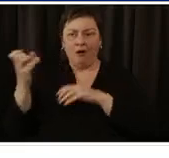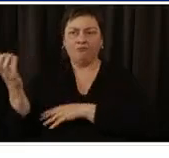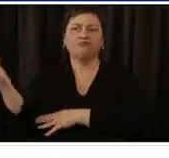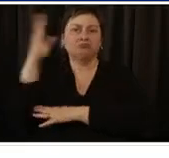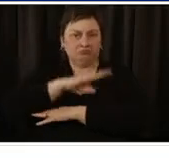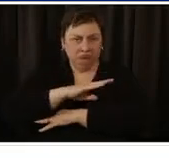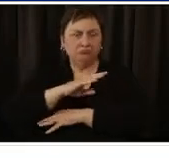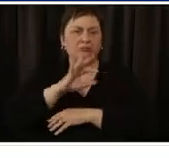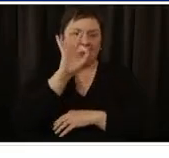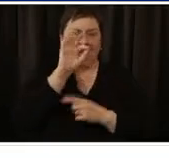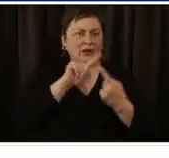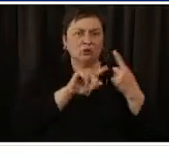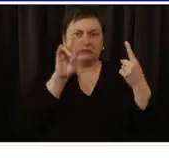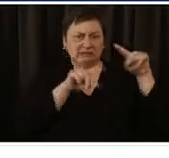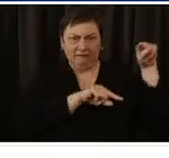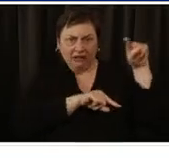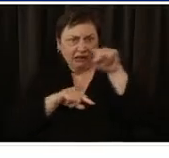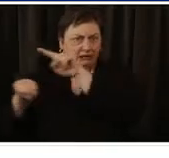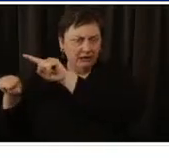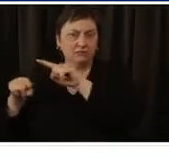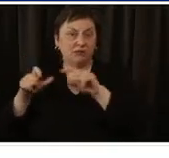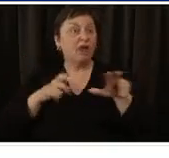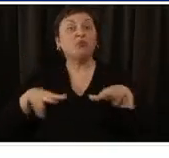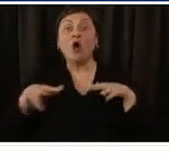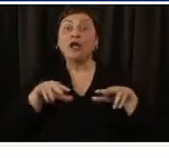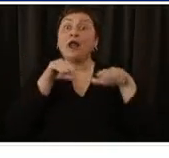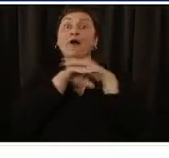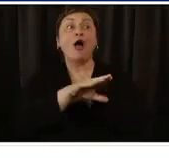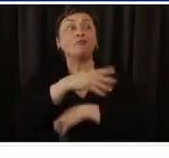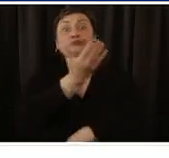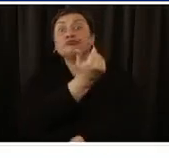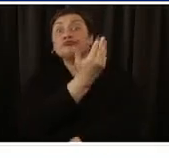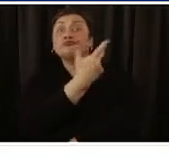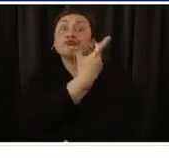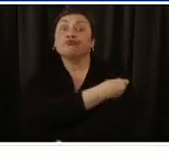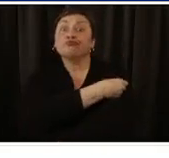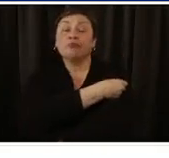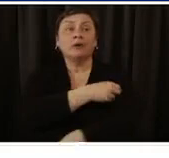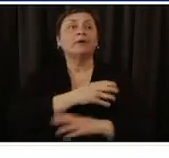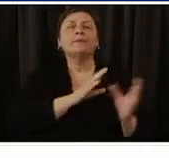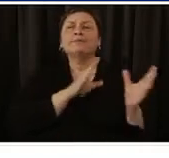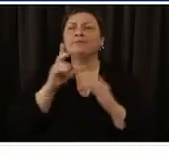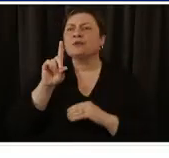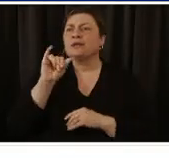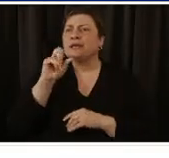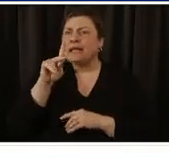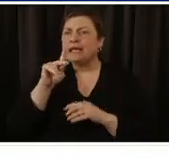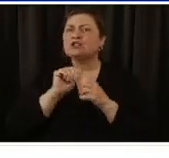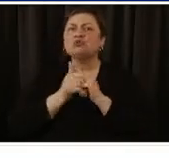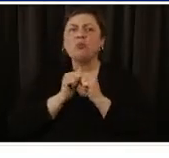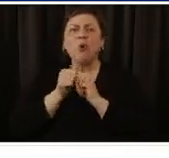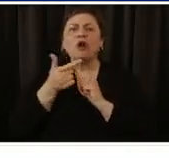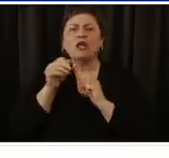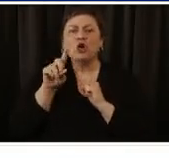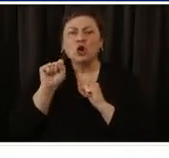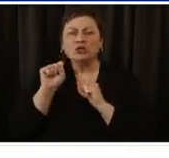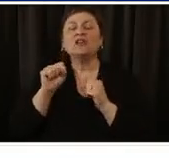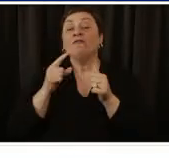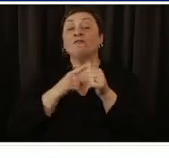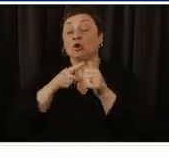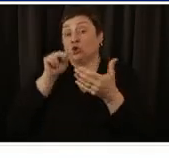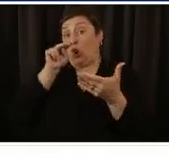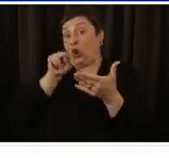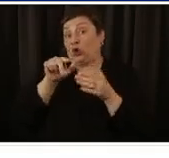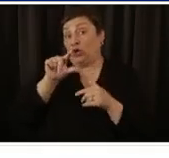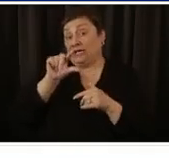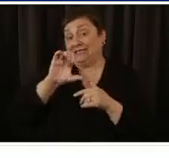walk-in. And then for Dick's Sporting Goods and for Broadmoor World Arena, you go to Centura.org.